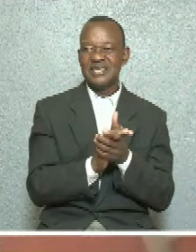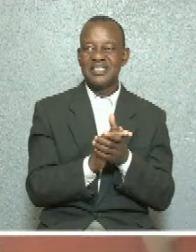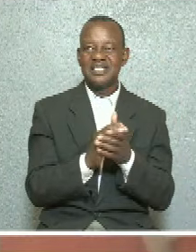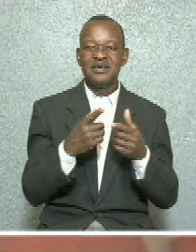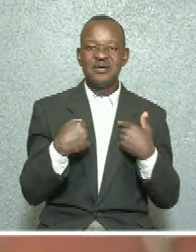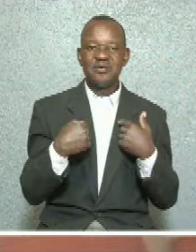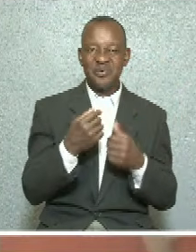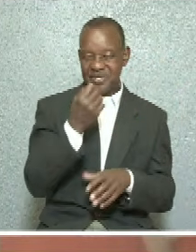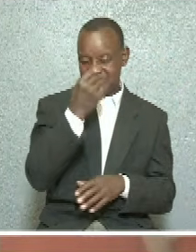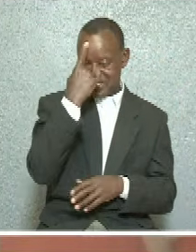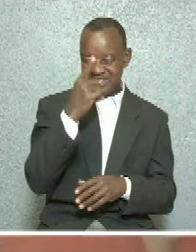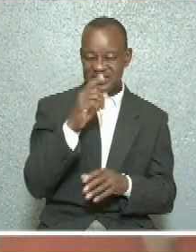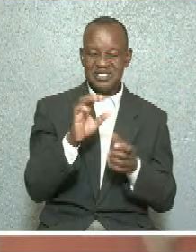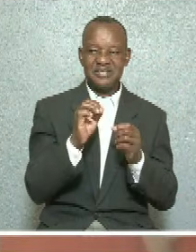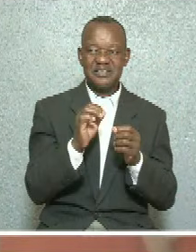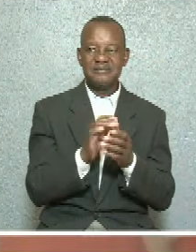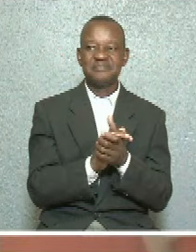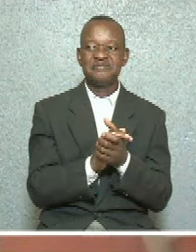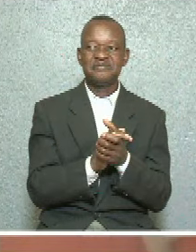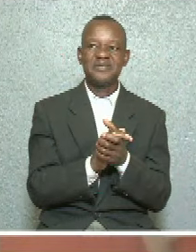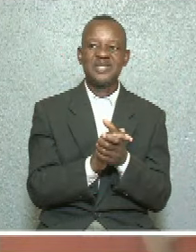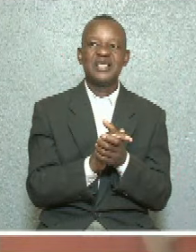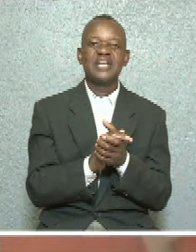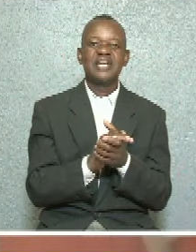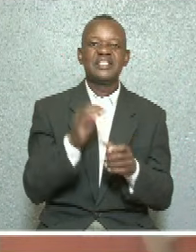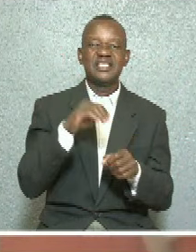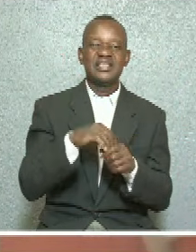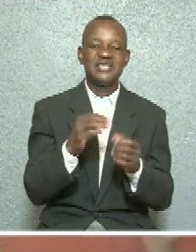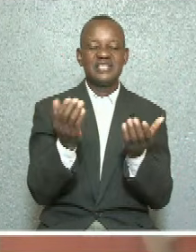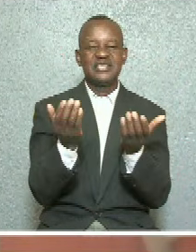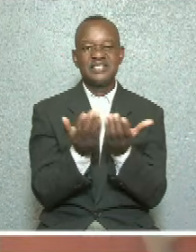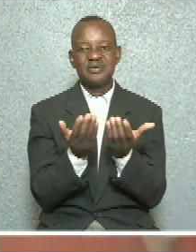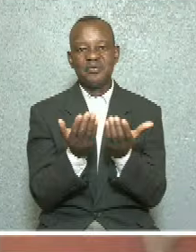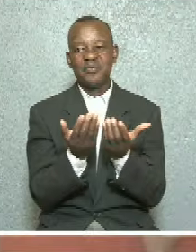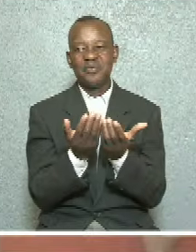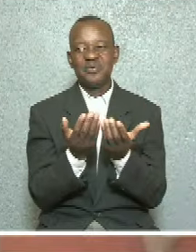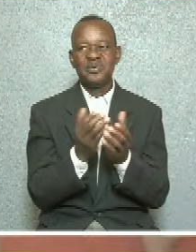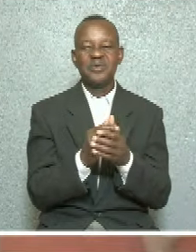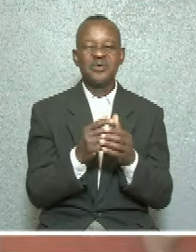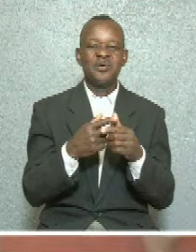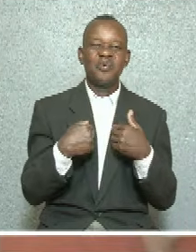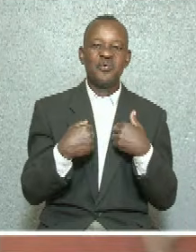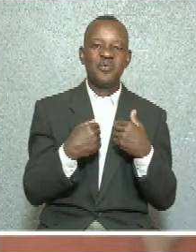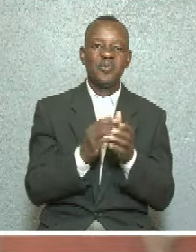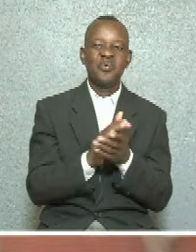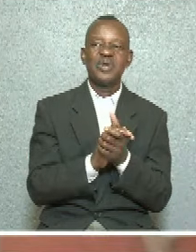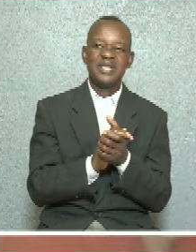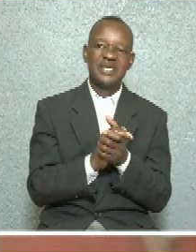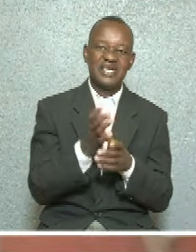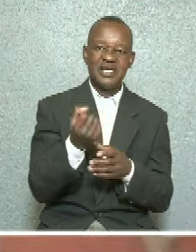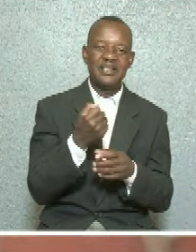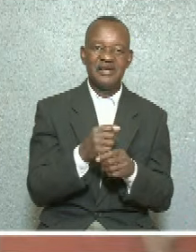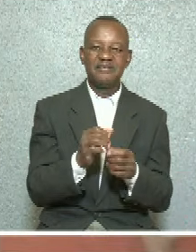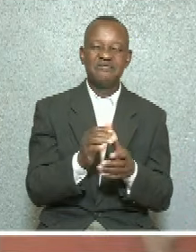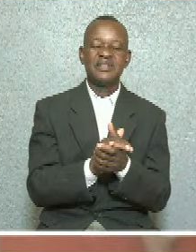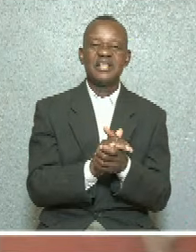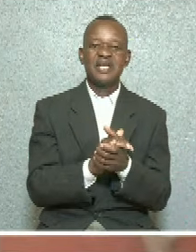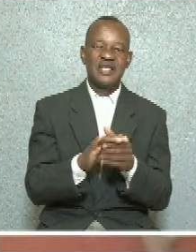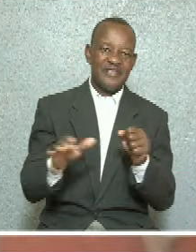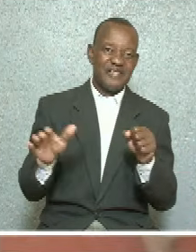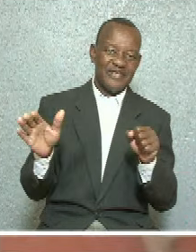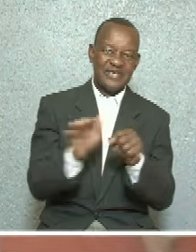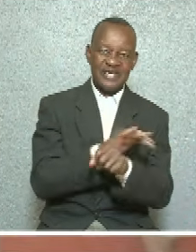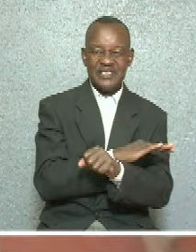results. Something didn't make sense to me. So when the opportunity came, and originally when we started, we were running a sports program, and then we started